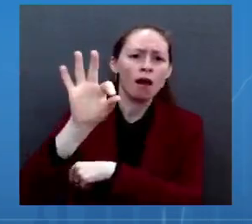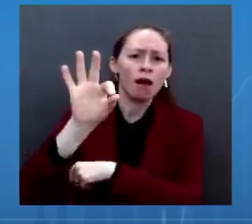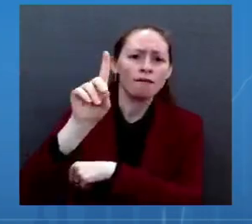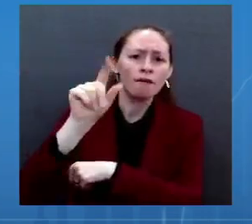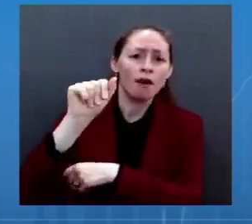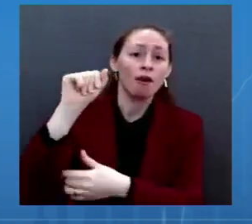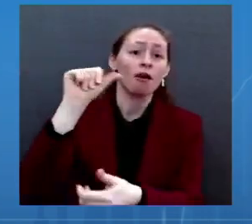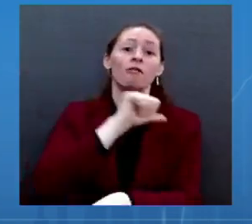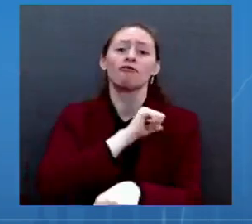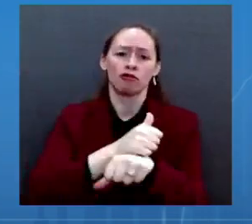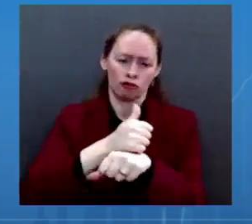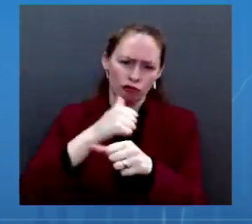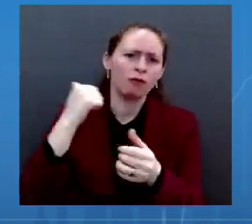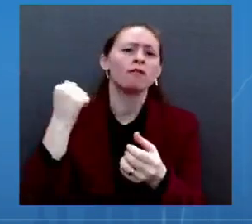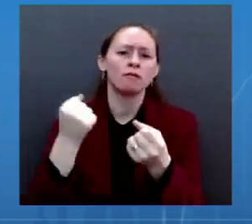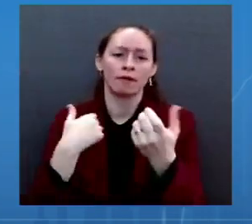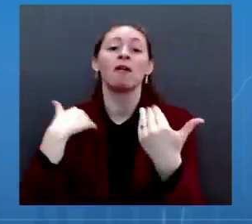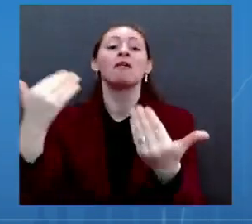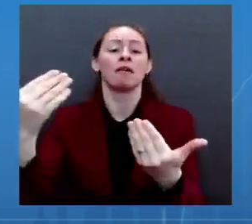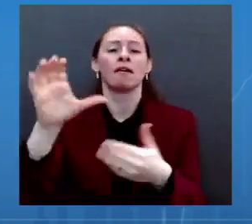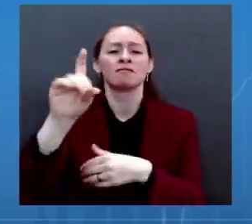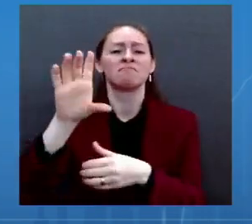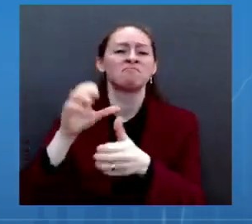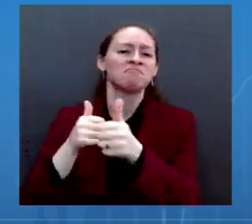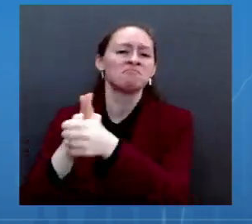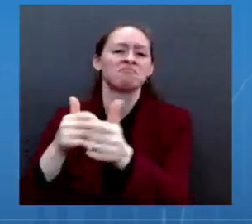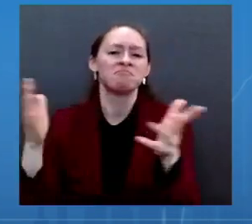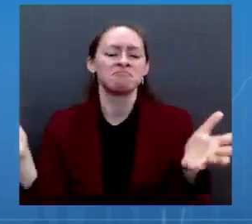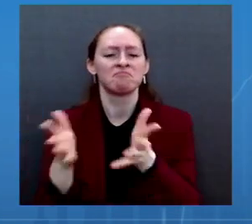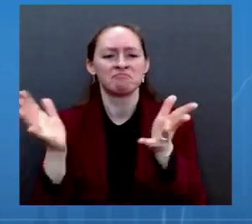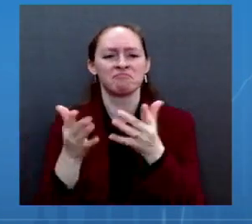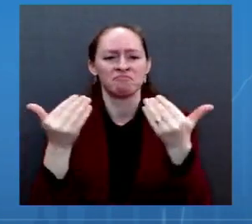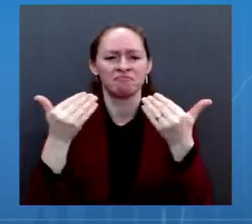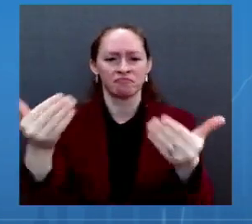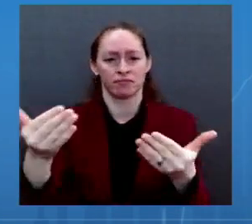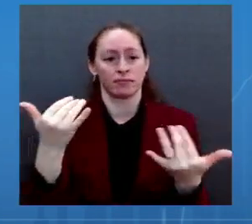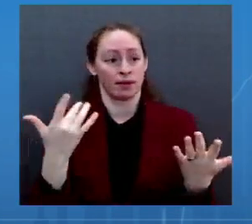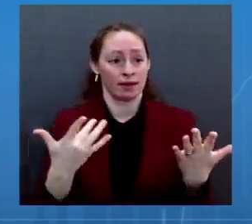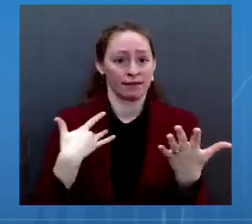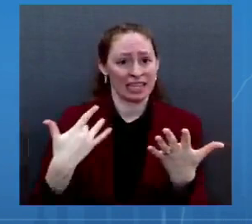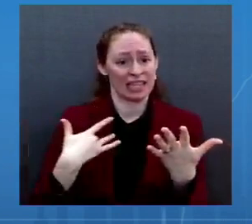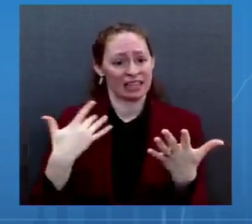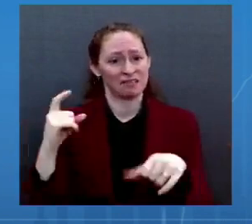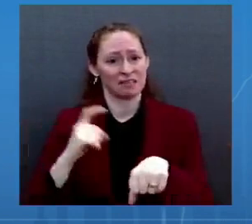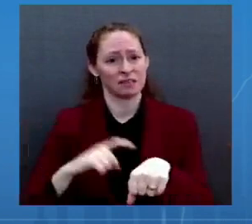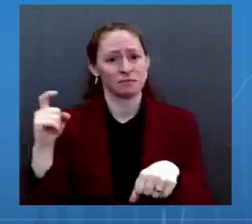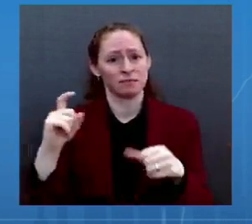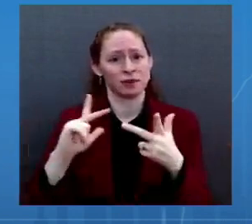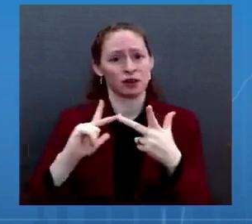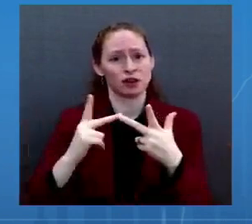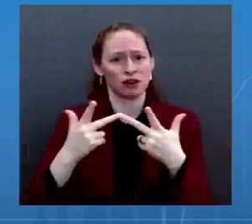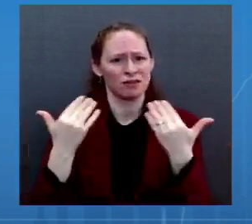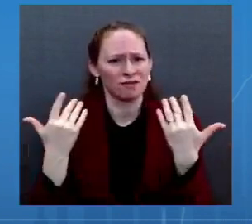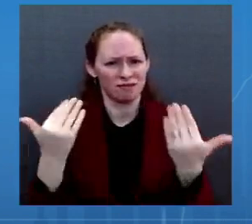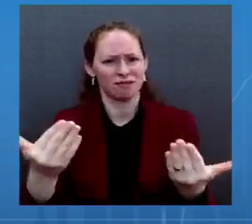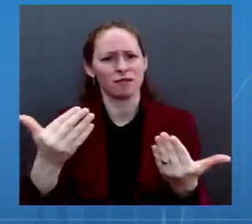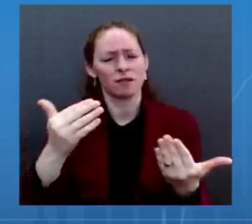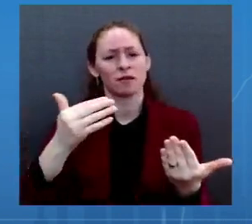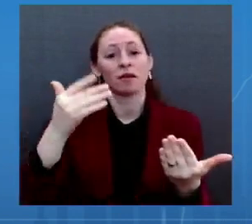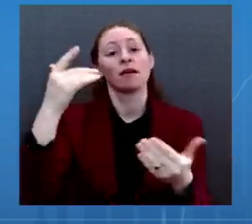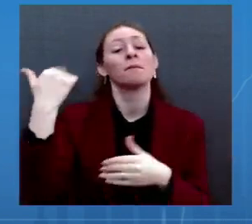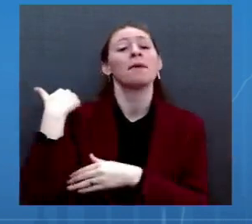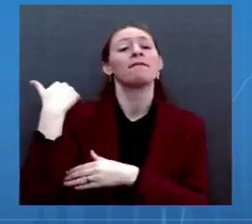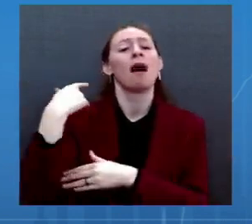can get a booster dose from 6 months to 5 months. Second, FDA authorized and